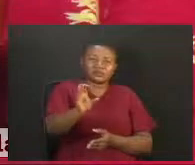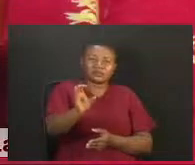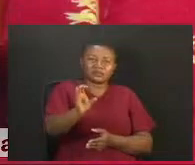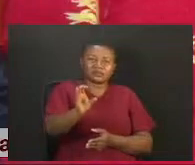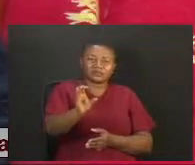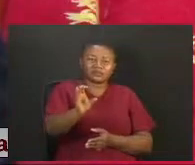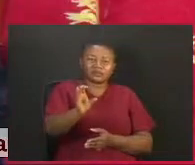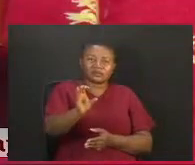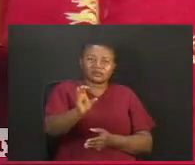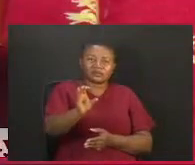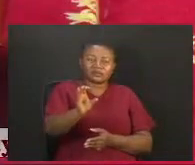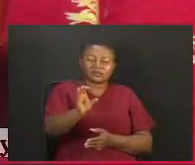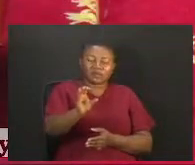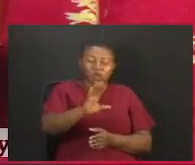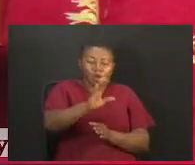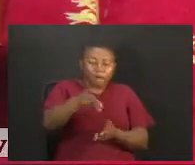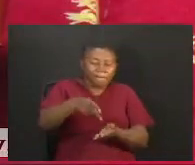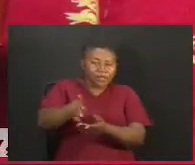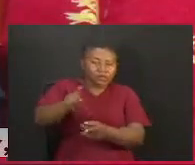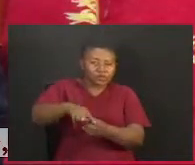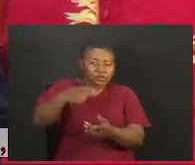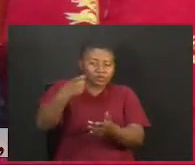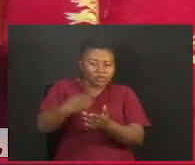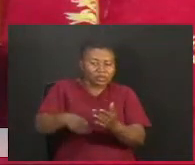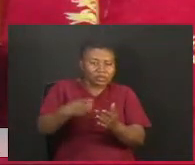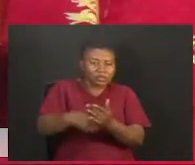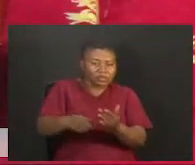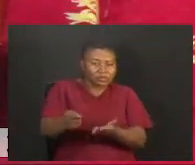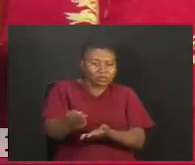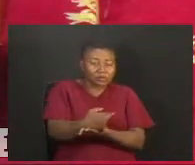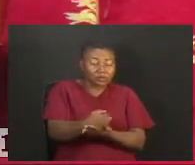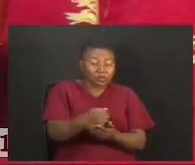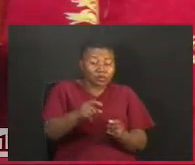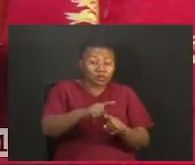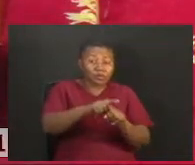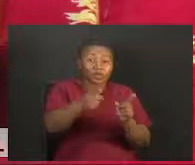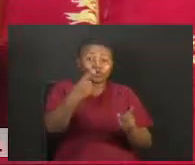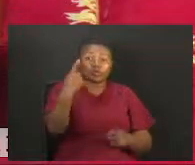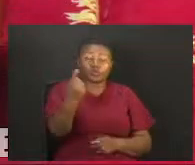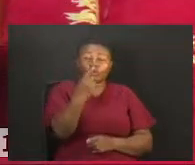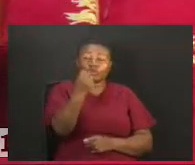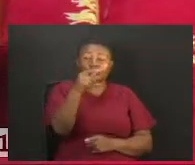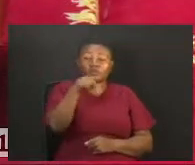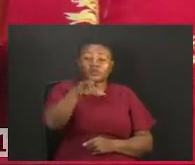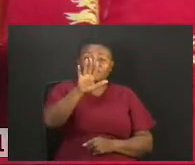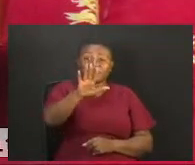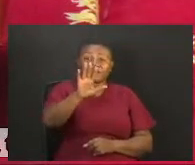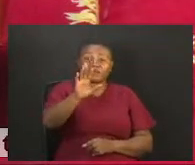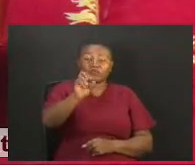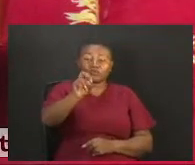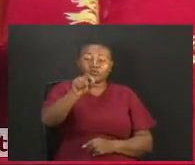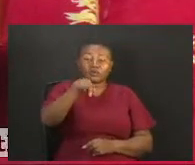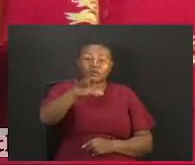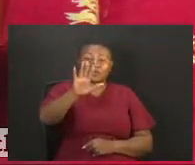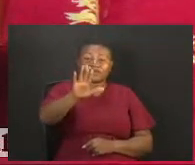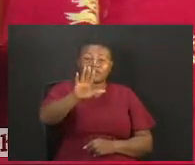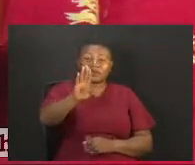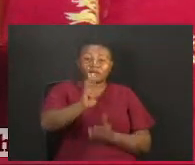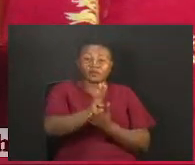to the tax refund account, with only 12.5 billion Ghana cedis,